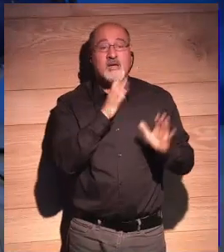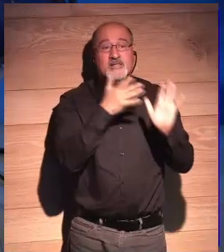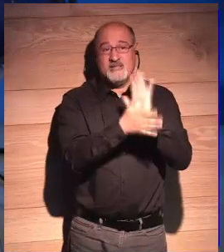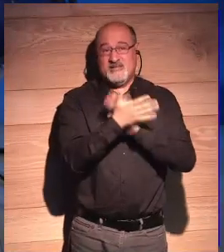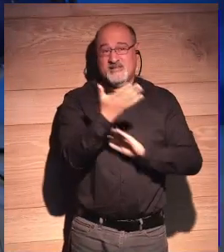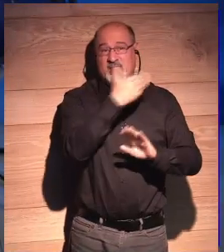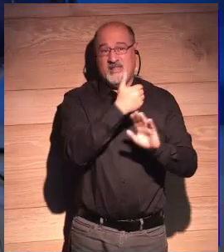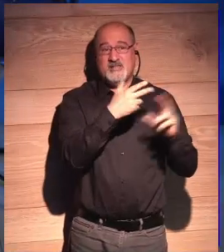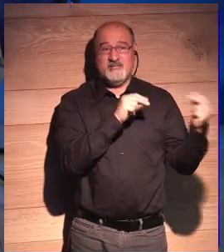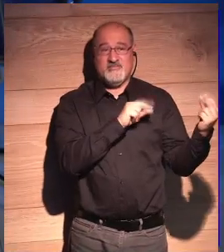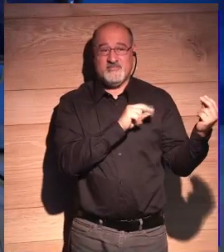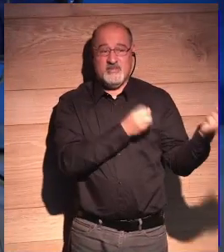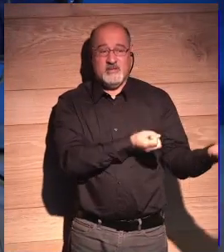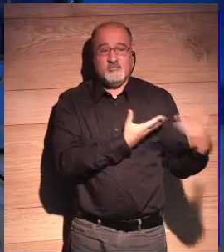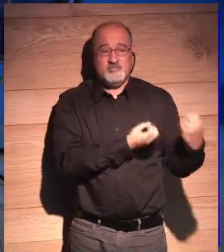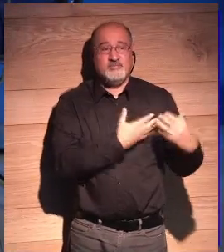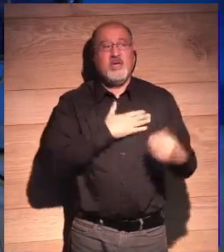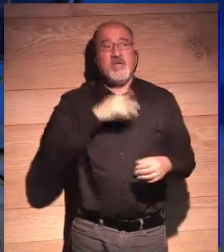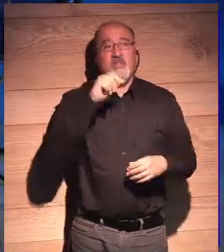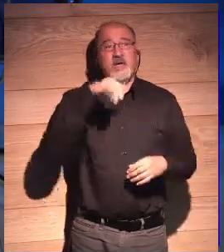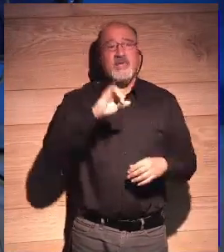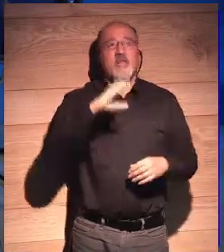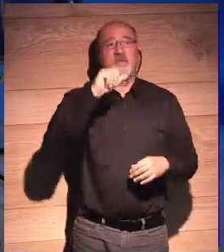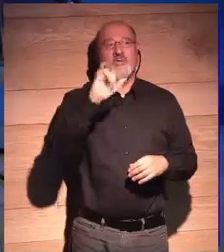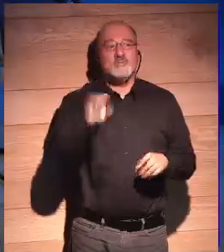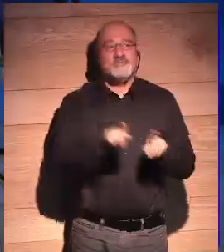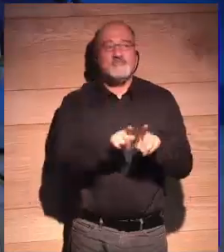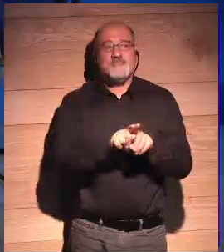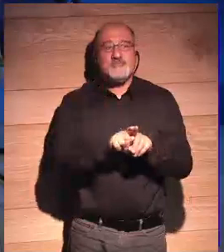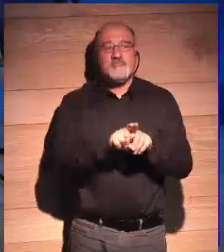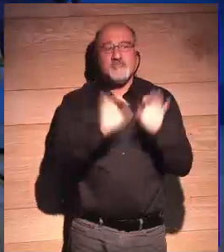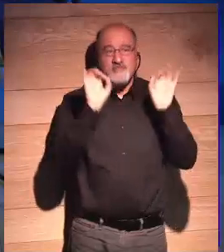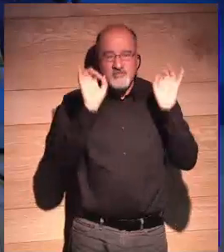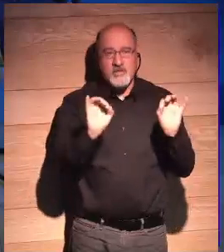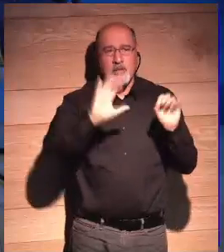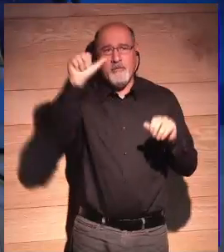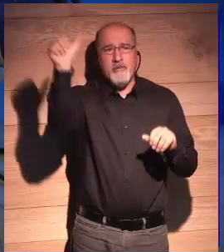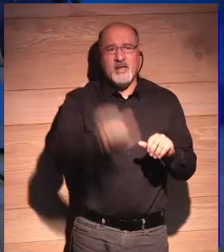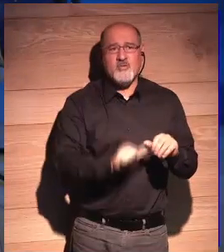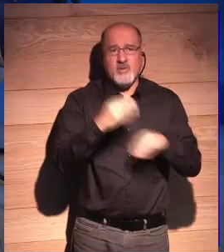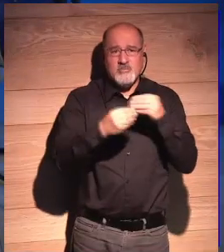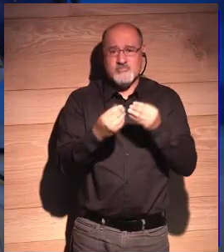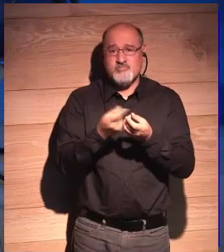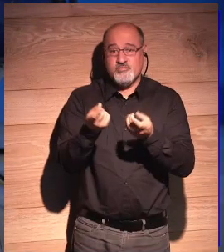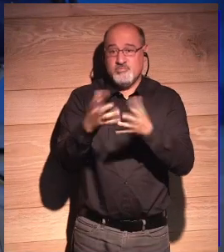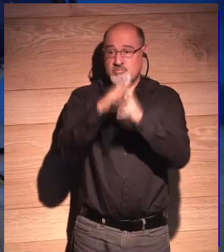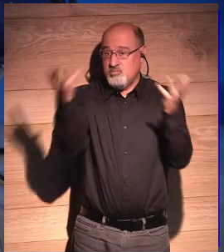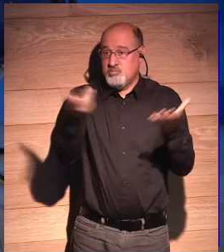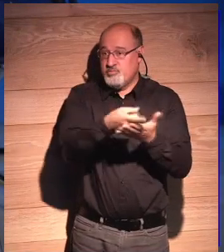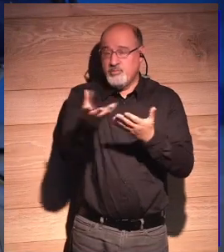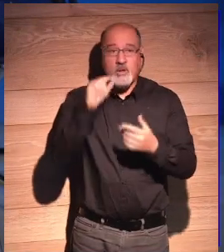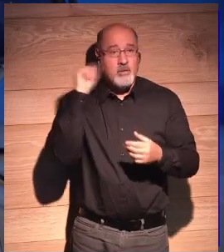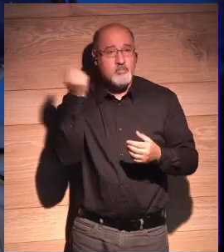happened also in Ghost World, because earlier Daniel Clowes was telling us that in the case of Ghost World, that was a movie that many